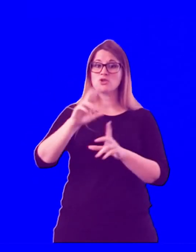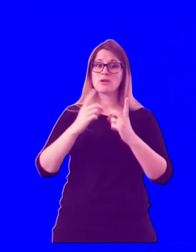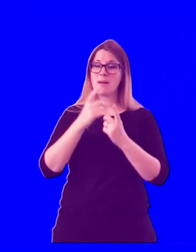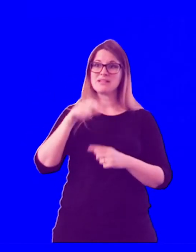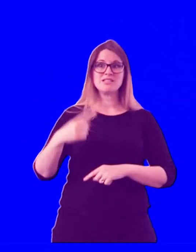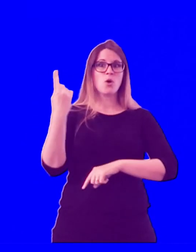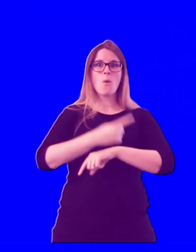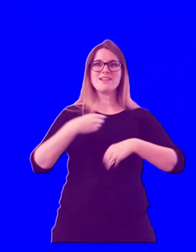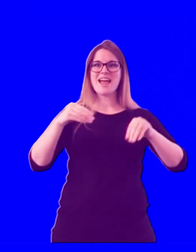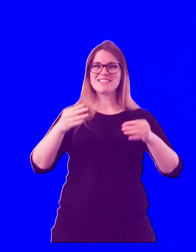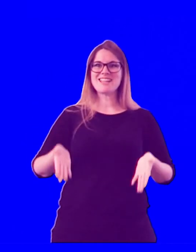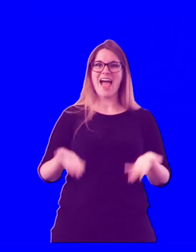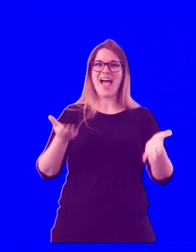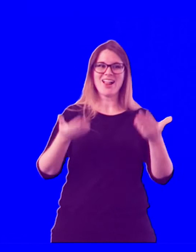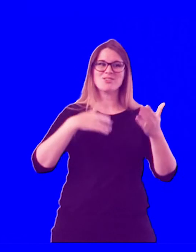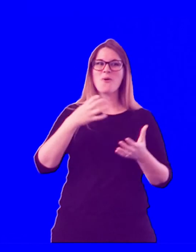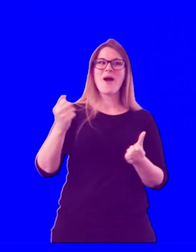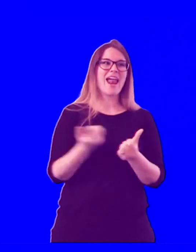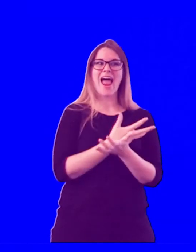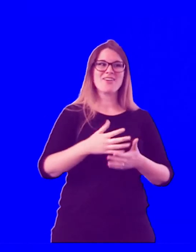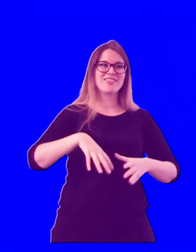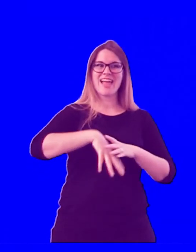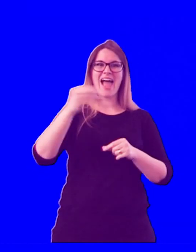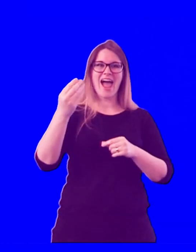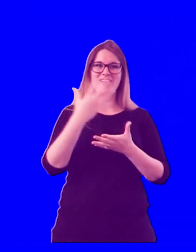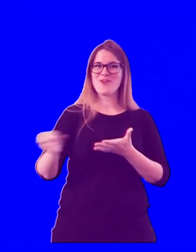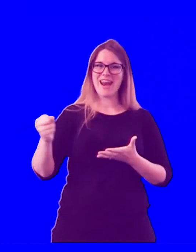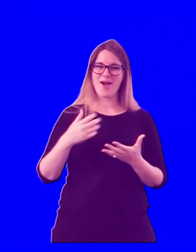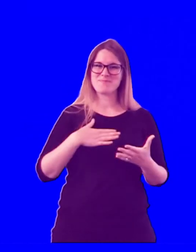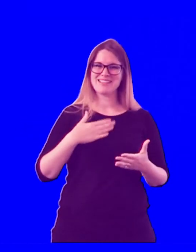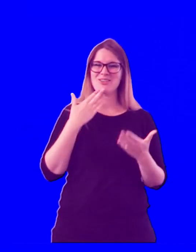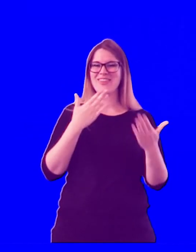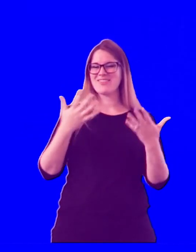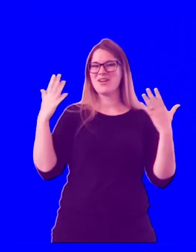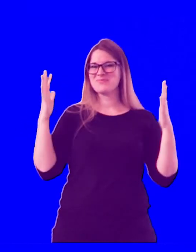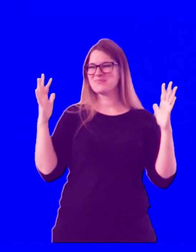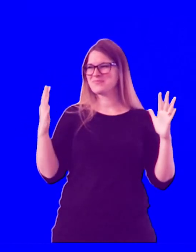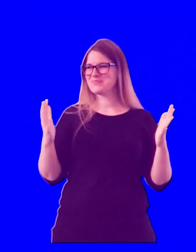trust me, this is a one-day sale. And we want everything cleared out. So thank you very much.